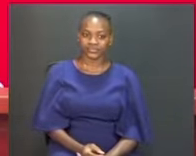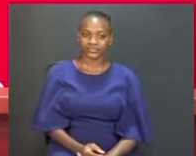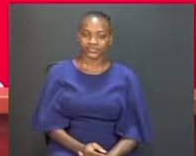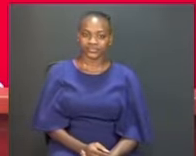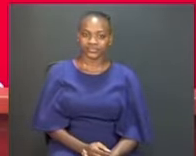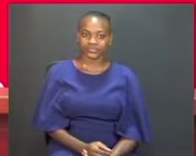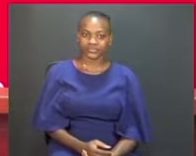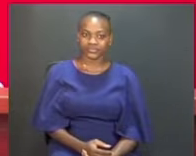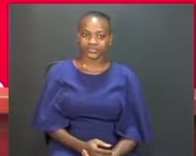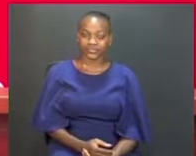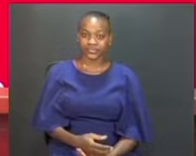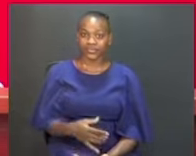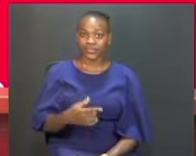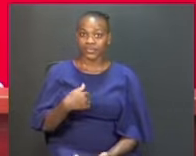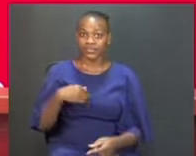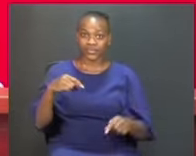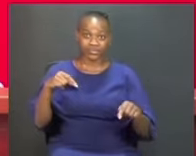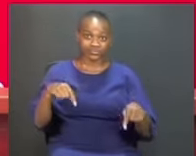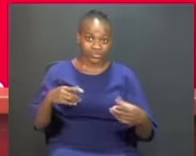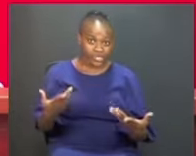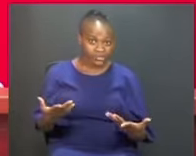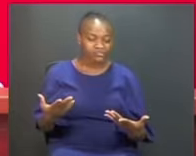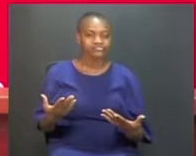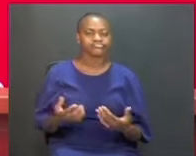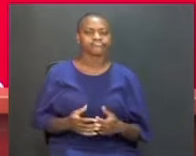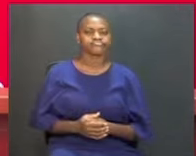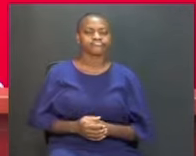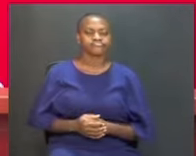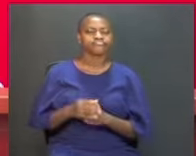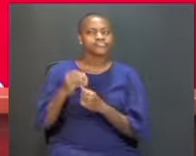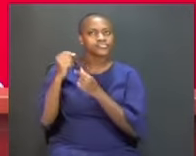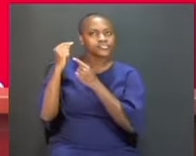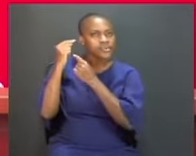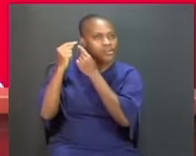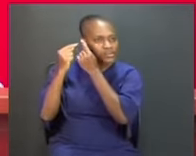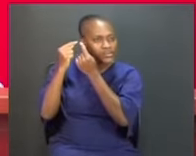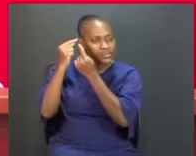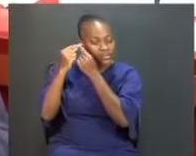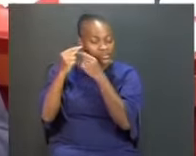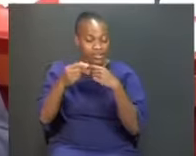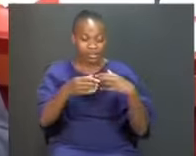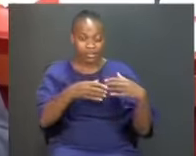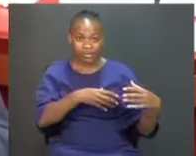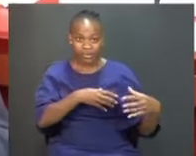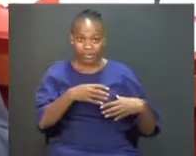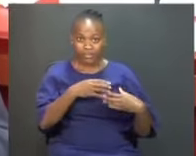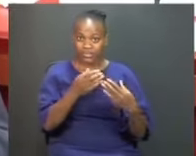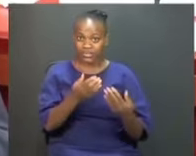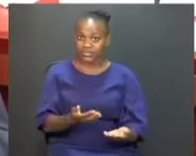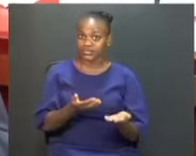take the whole of today to consider the complaint,